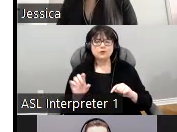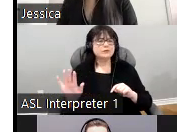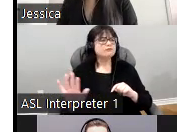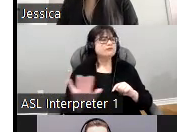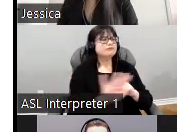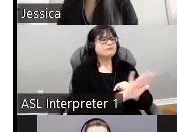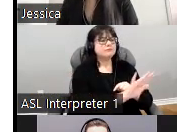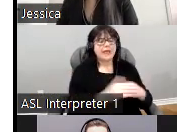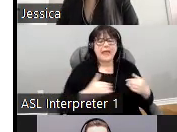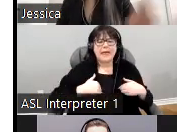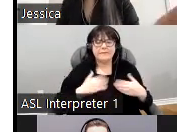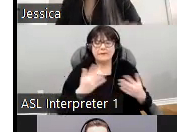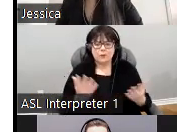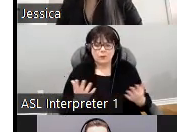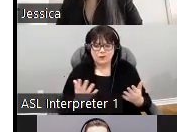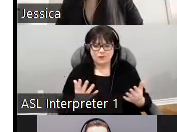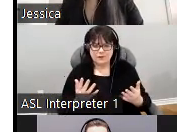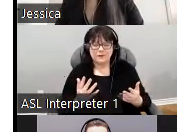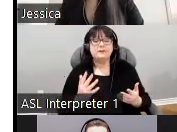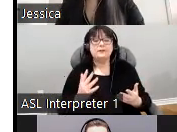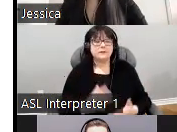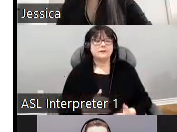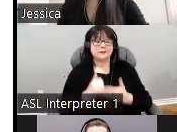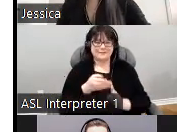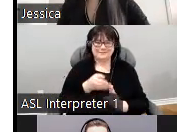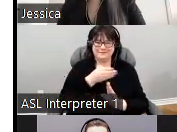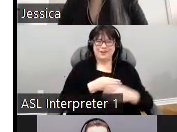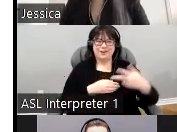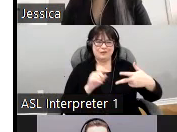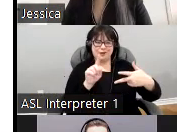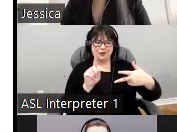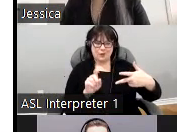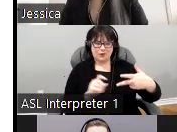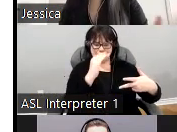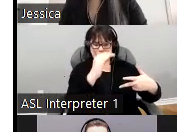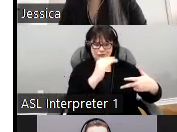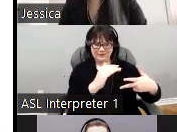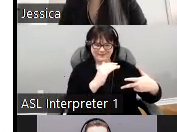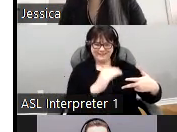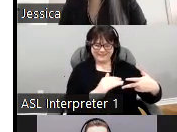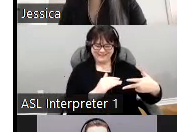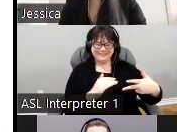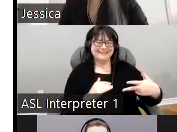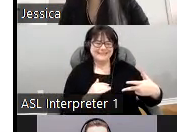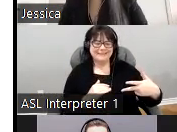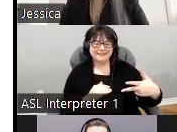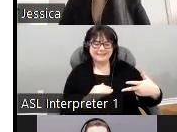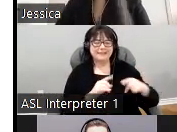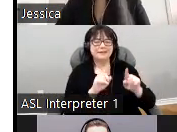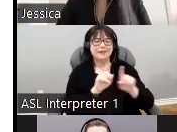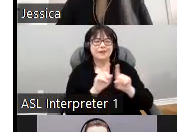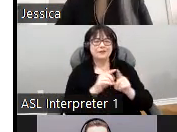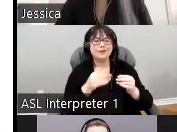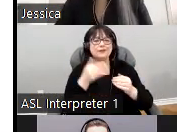our 3 research questions, which was on the previous slide, but you can also see under the objectives section